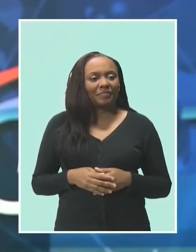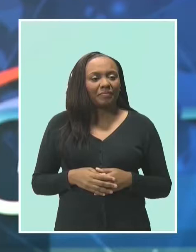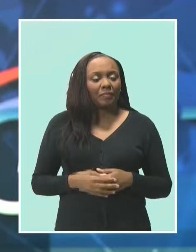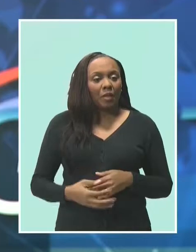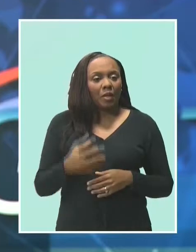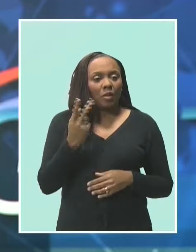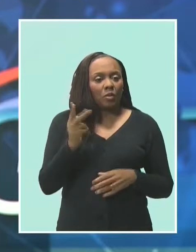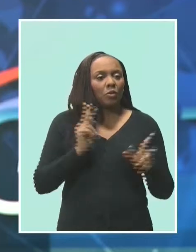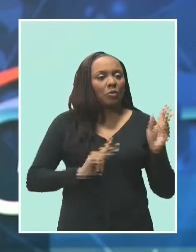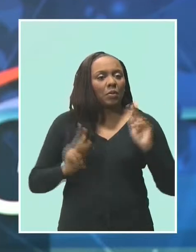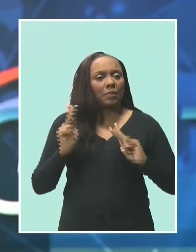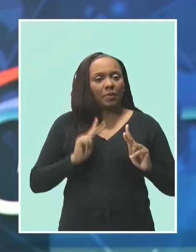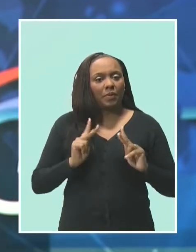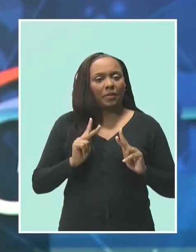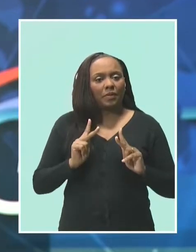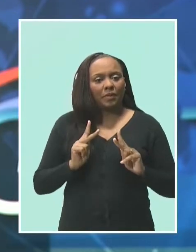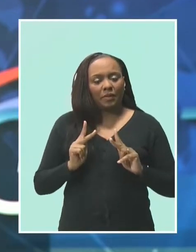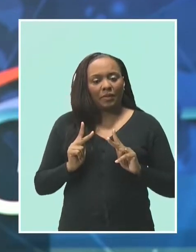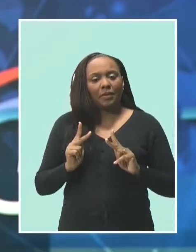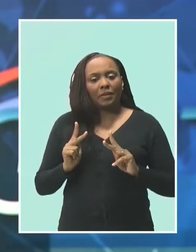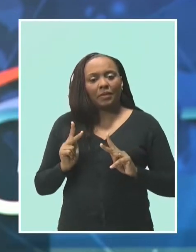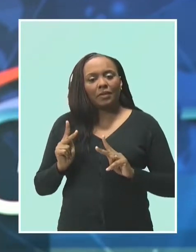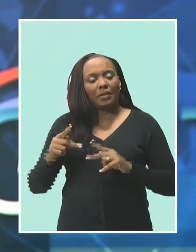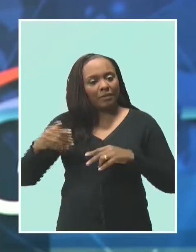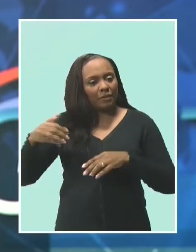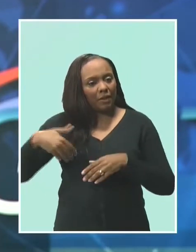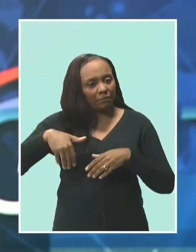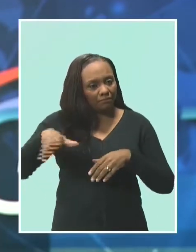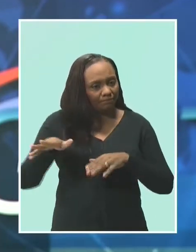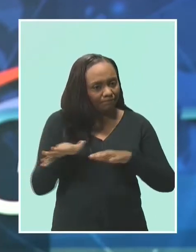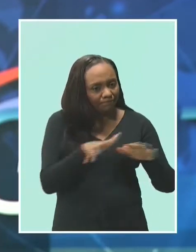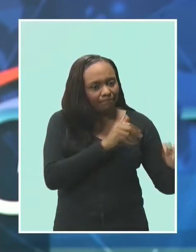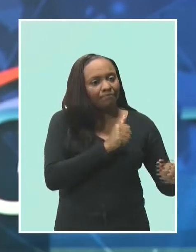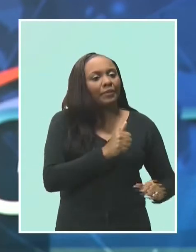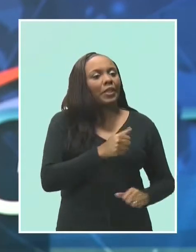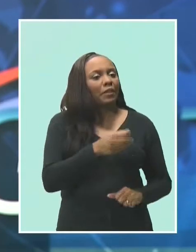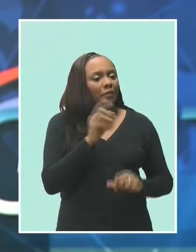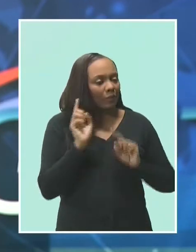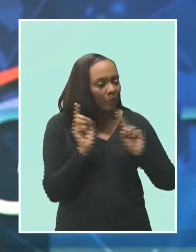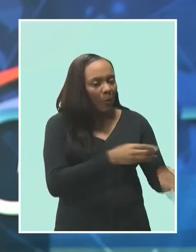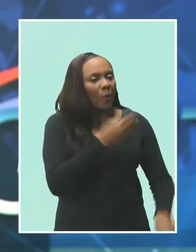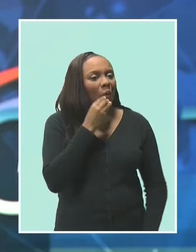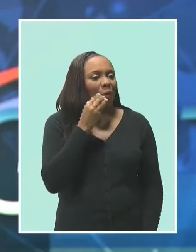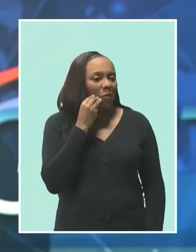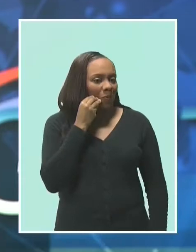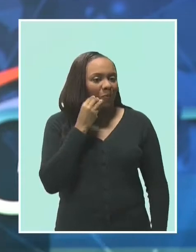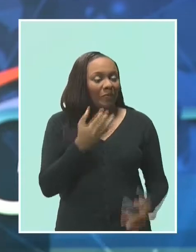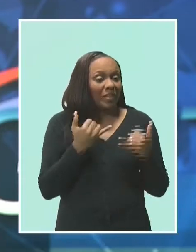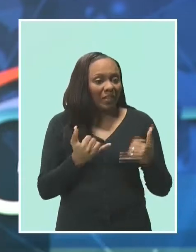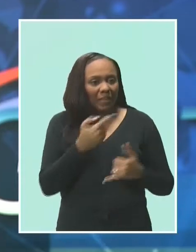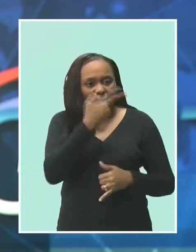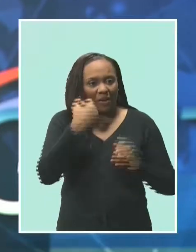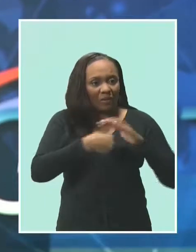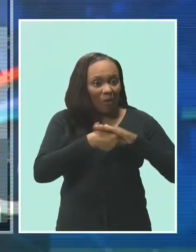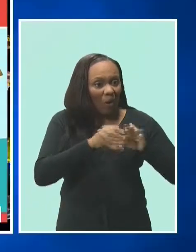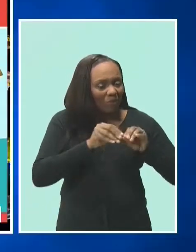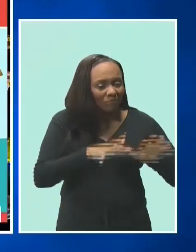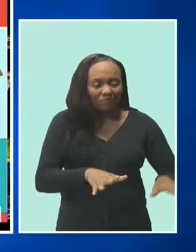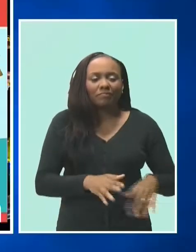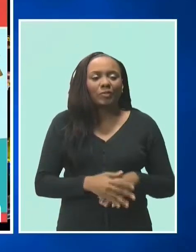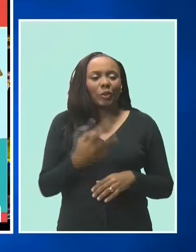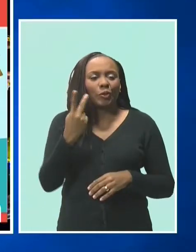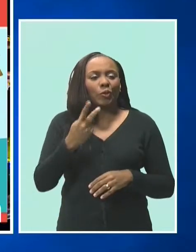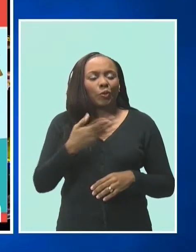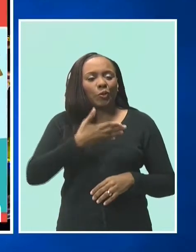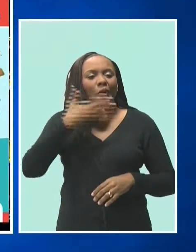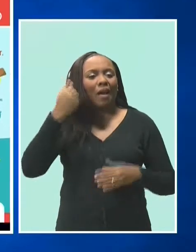from isolation today after 2 consecutive negative tests for COVID-19. This as no new cases have been recorded from among the 38